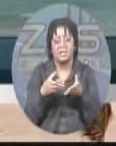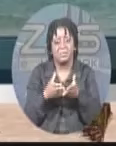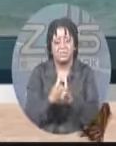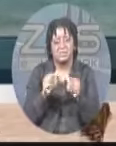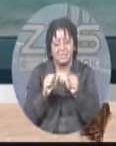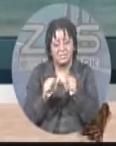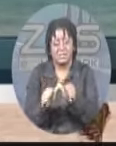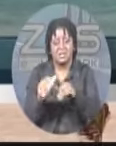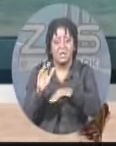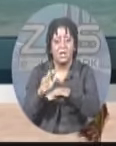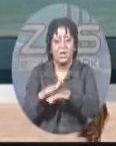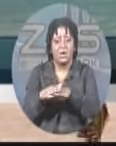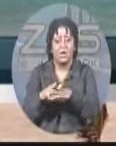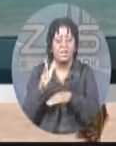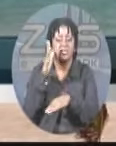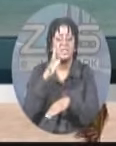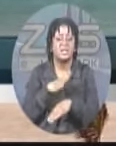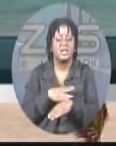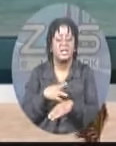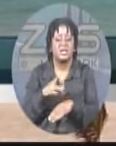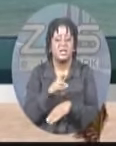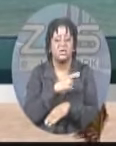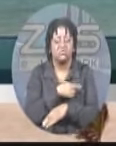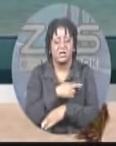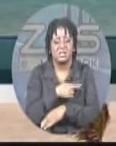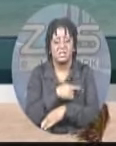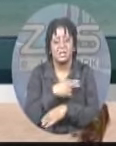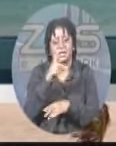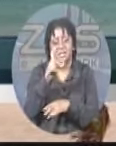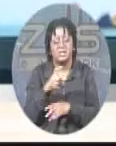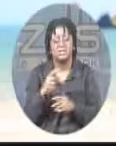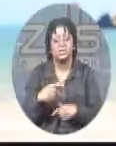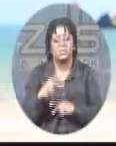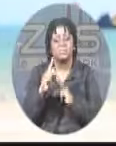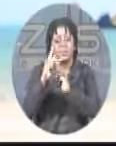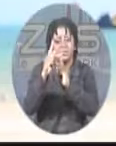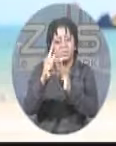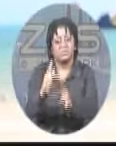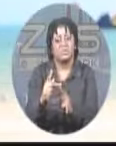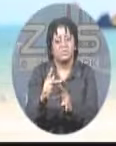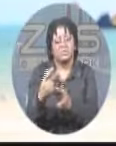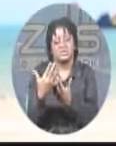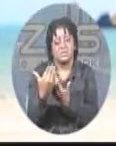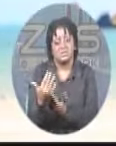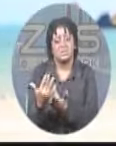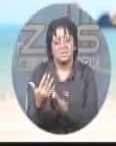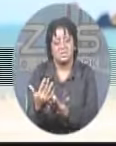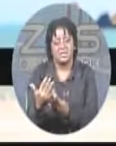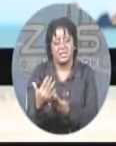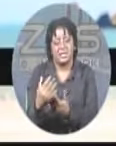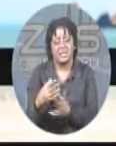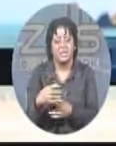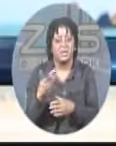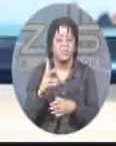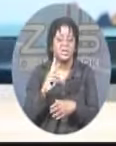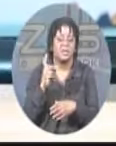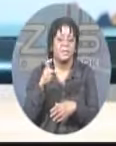now because of the weather conditions here in Auckland. You have to postpone this regatta. Yeah, we have no choice. We have to complete this in